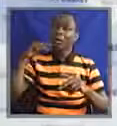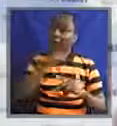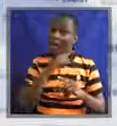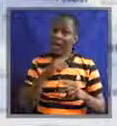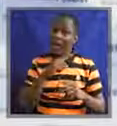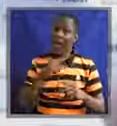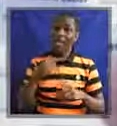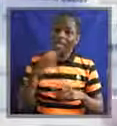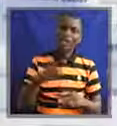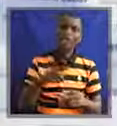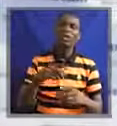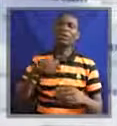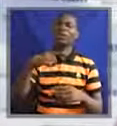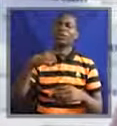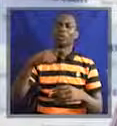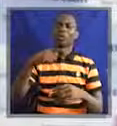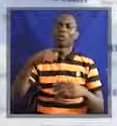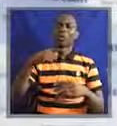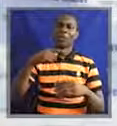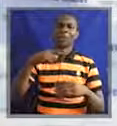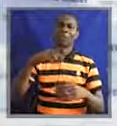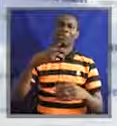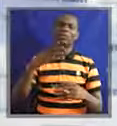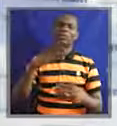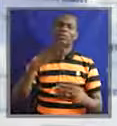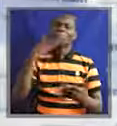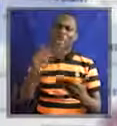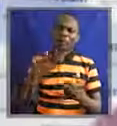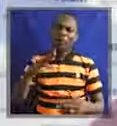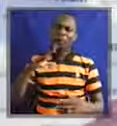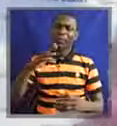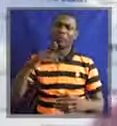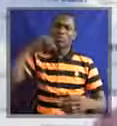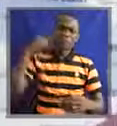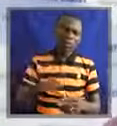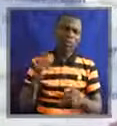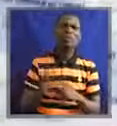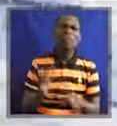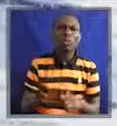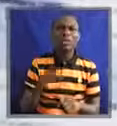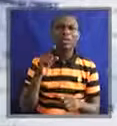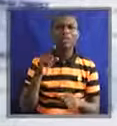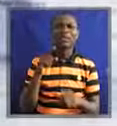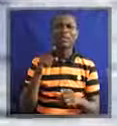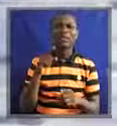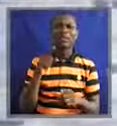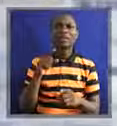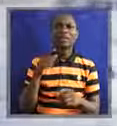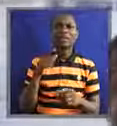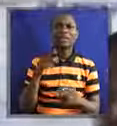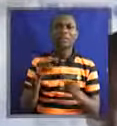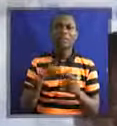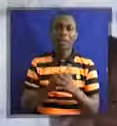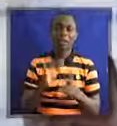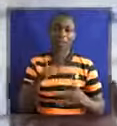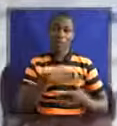Crawford Babbage, no one, a true forno, a becker, and someone at the Agun Crawford Asun, and someone wow person Utiano and